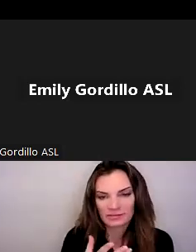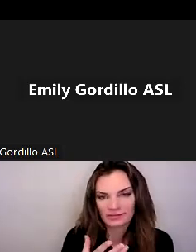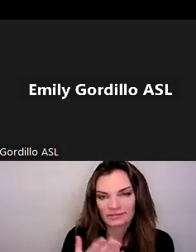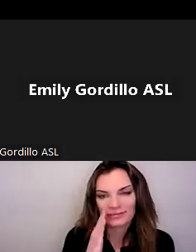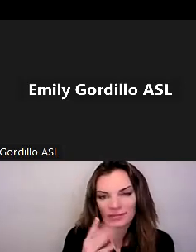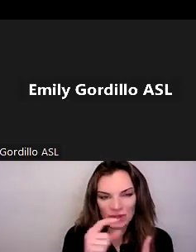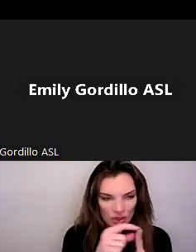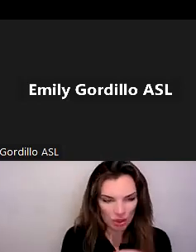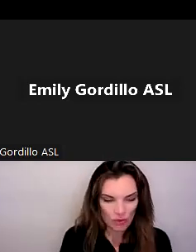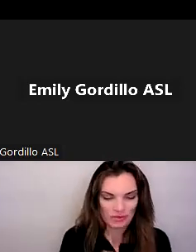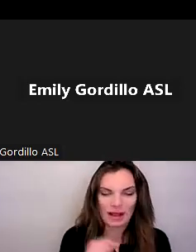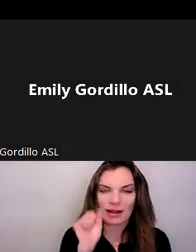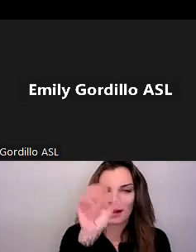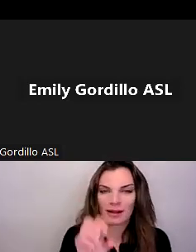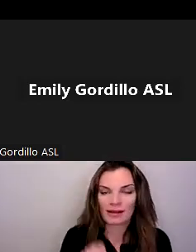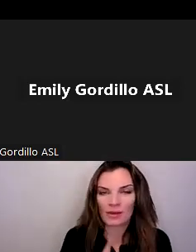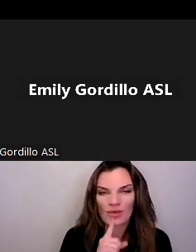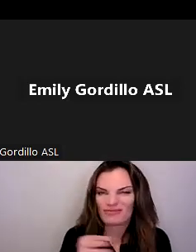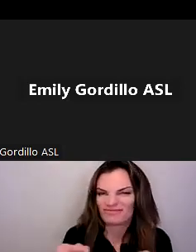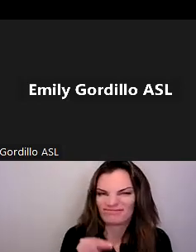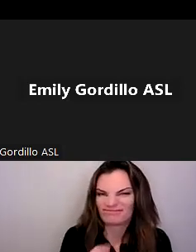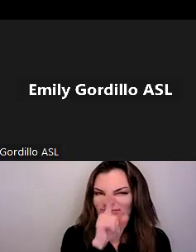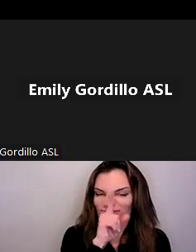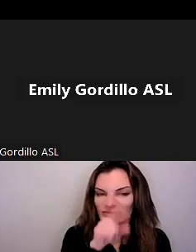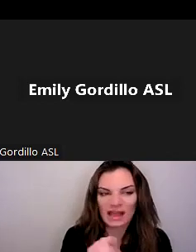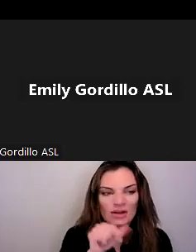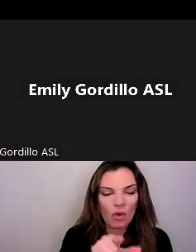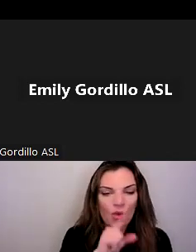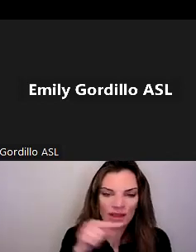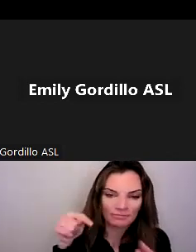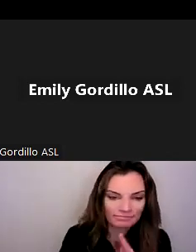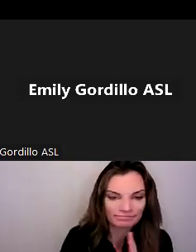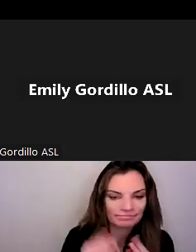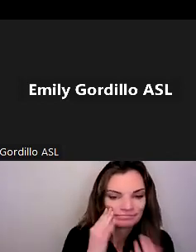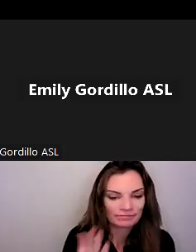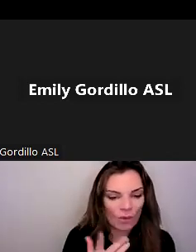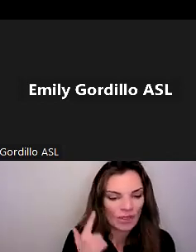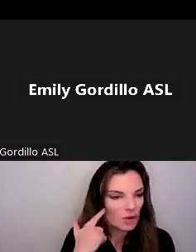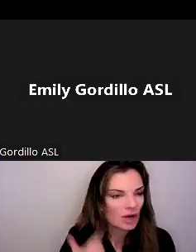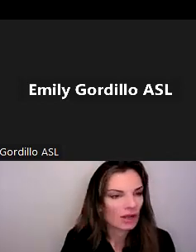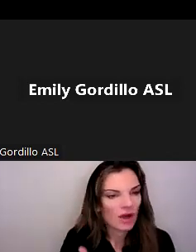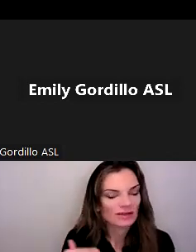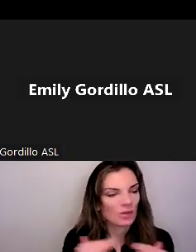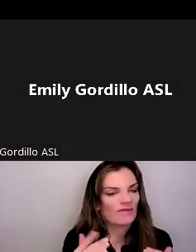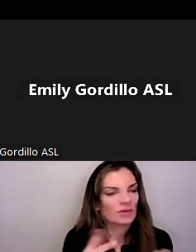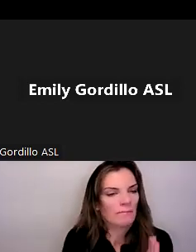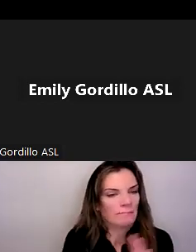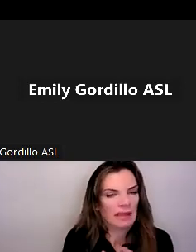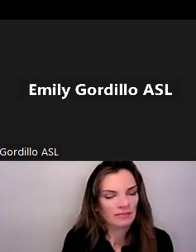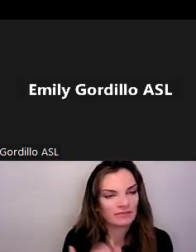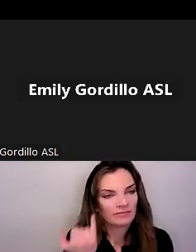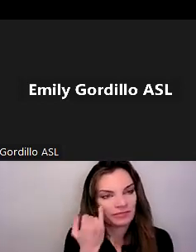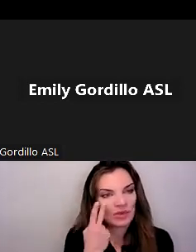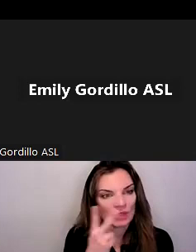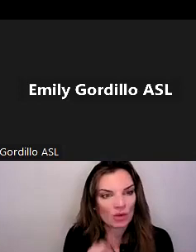not the most descriptive, and they don't really relay what the hearing loss actually equates to. If you see